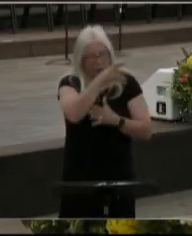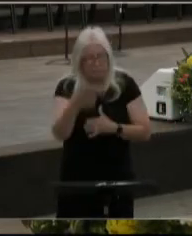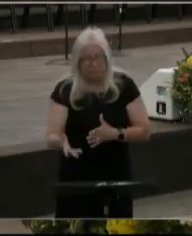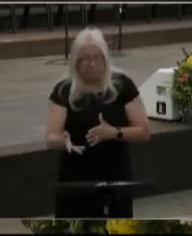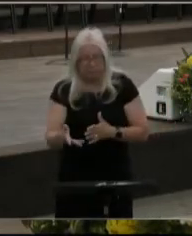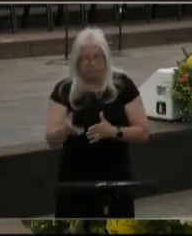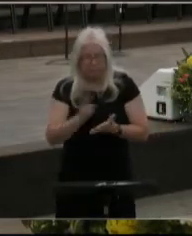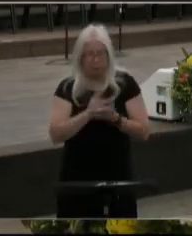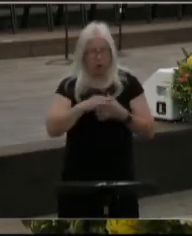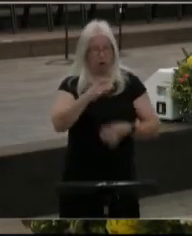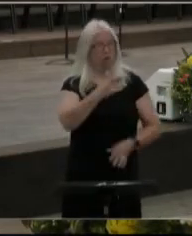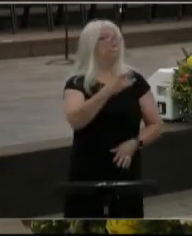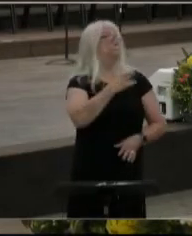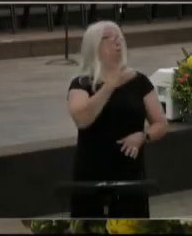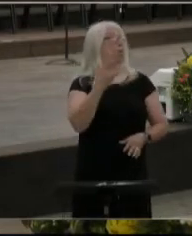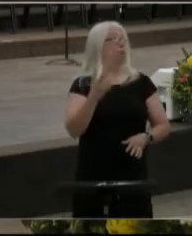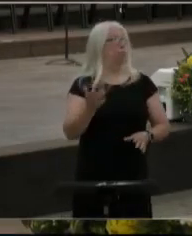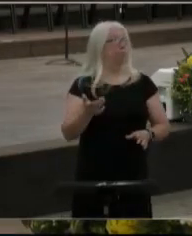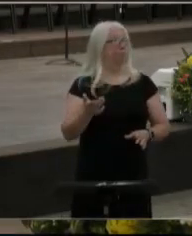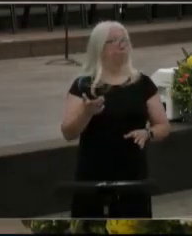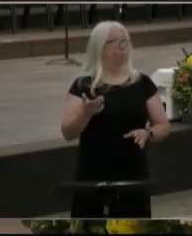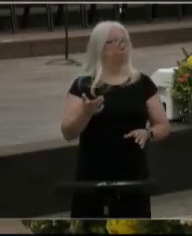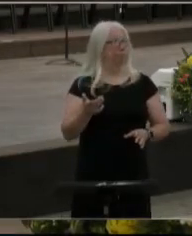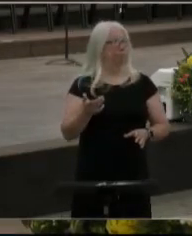right? And the Holy Ghost went, pow!